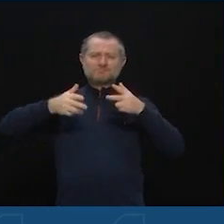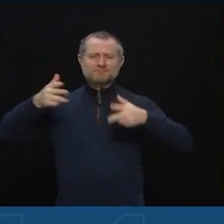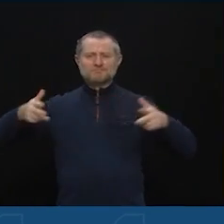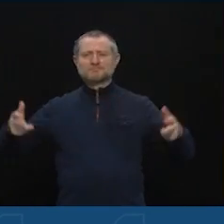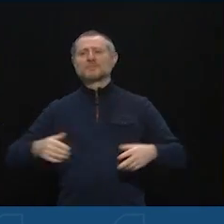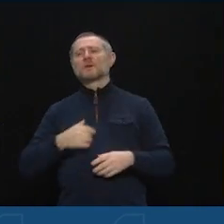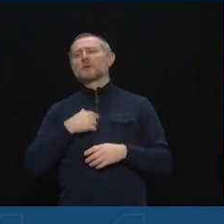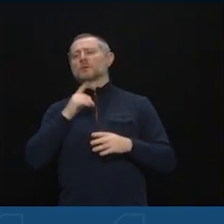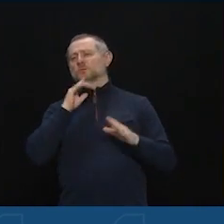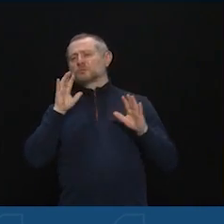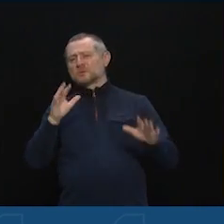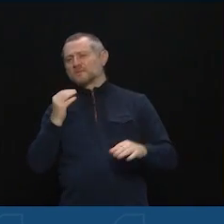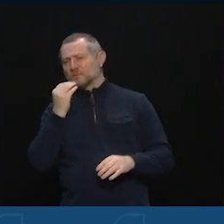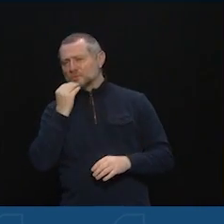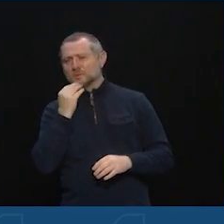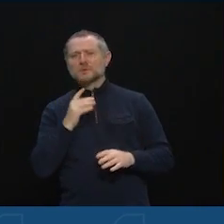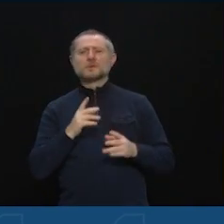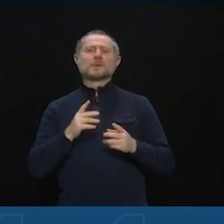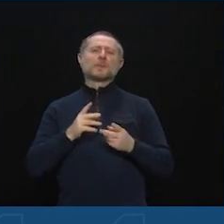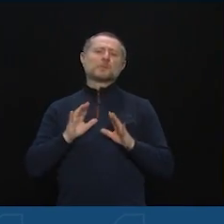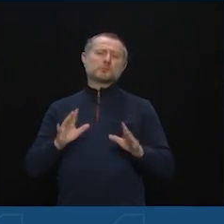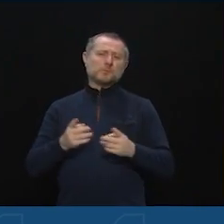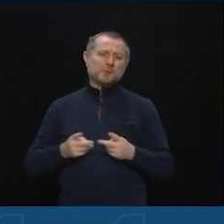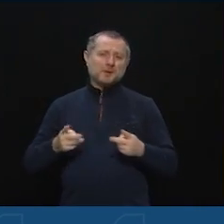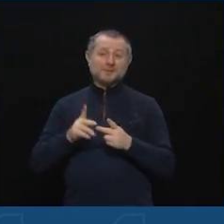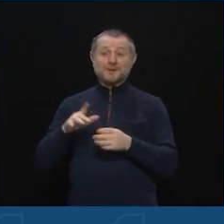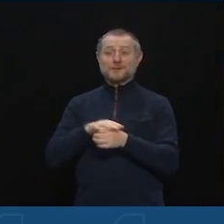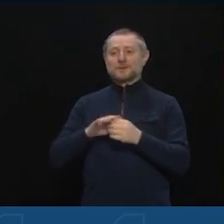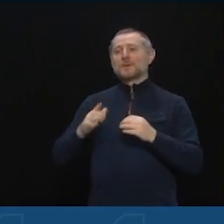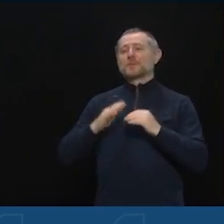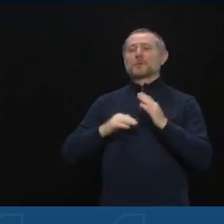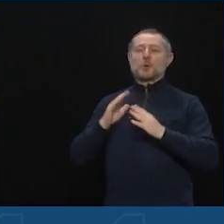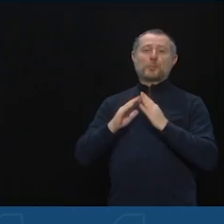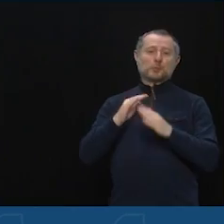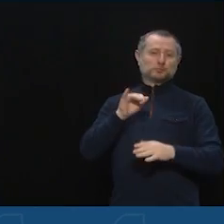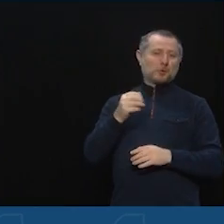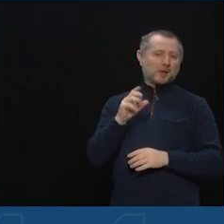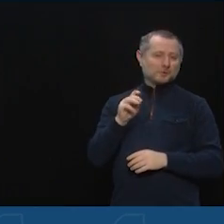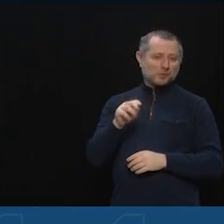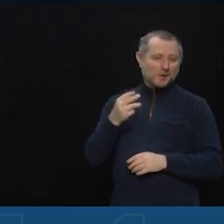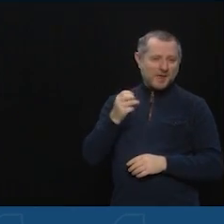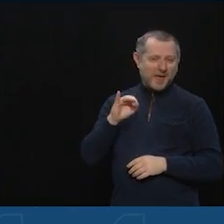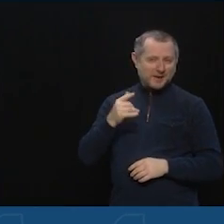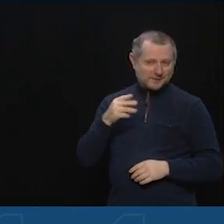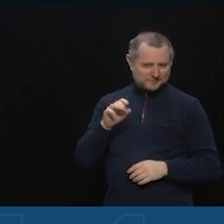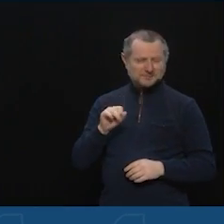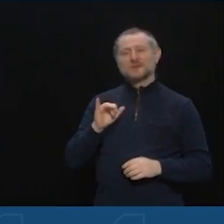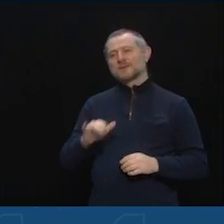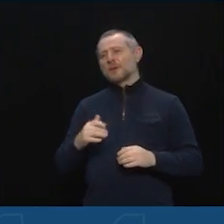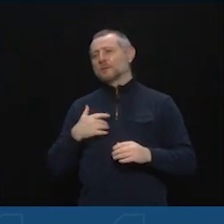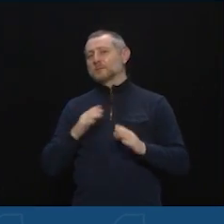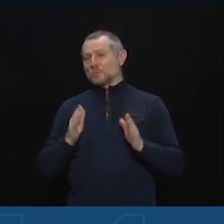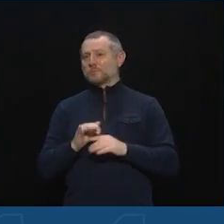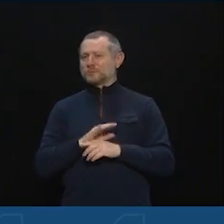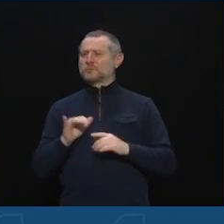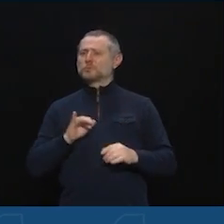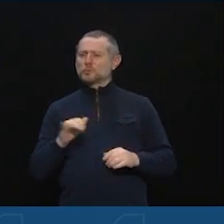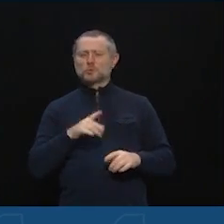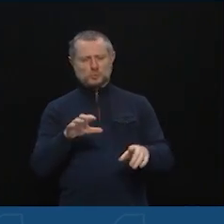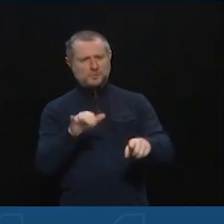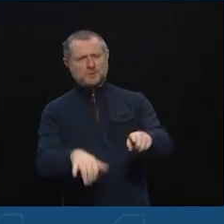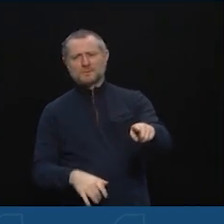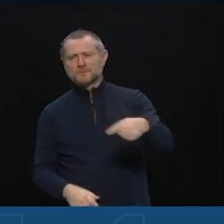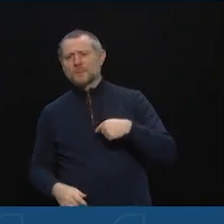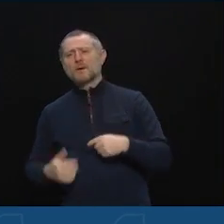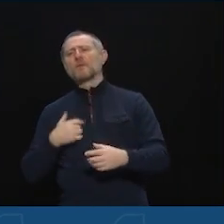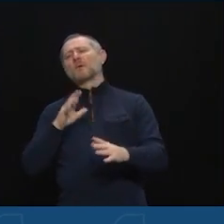and there's great places really to build community. That's what all of our small businesses do. That's what all of you guys do. And I think we're forever